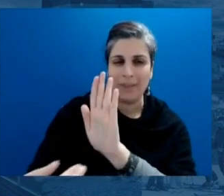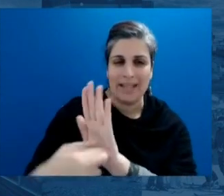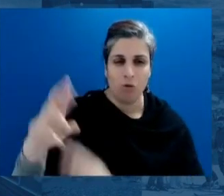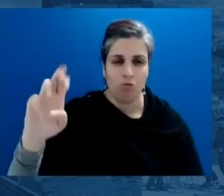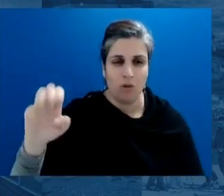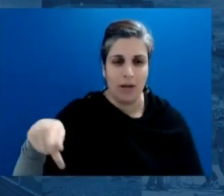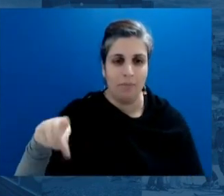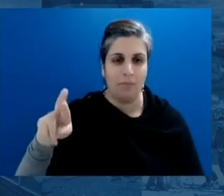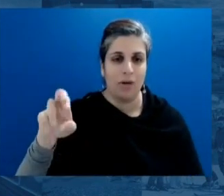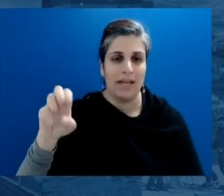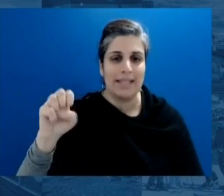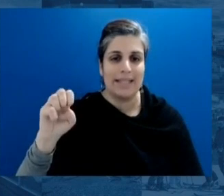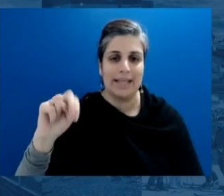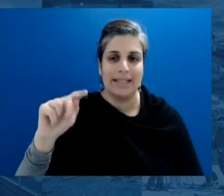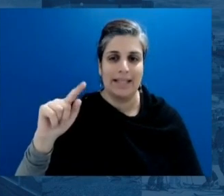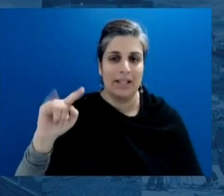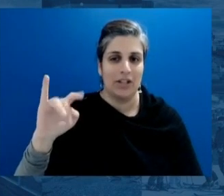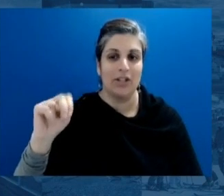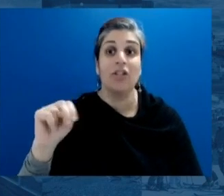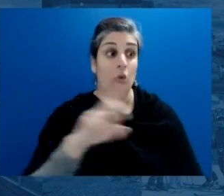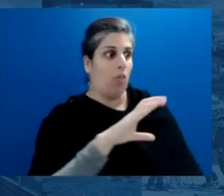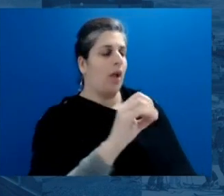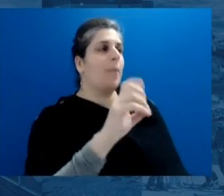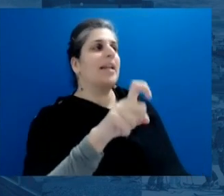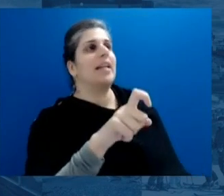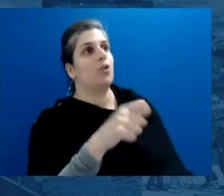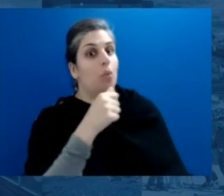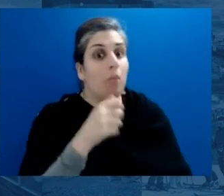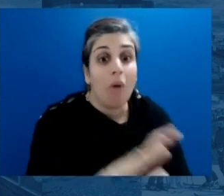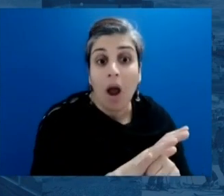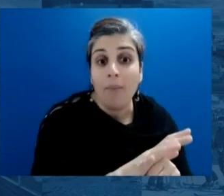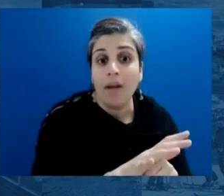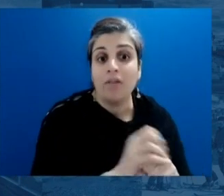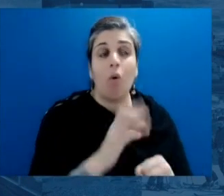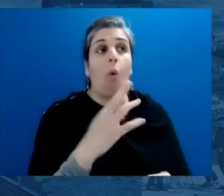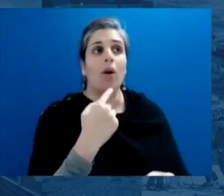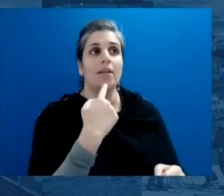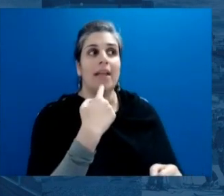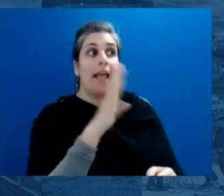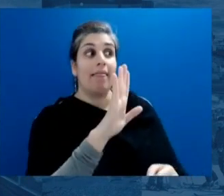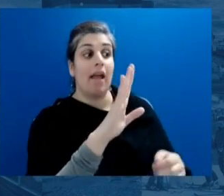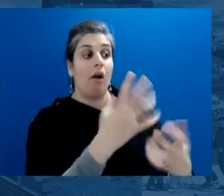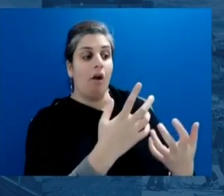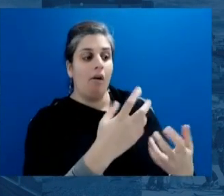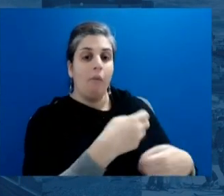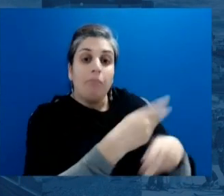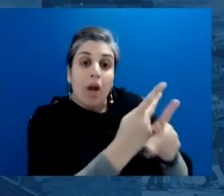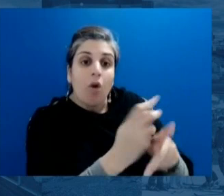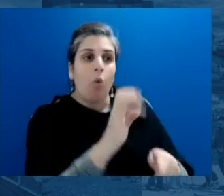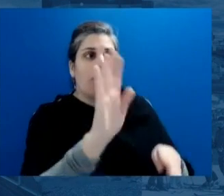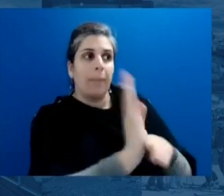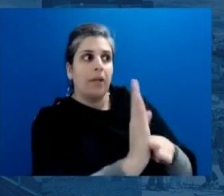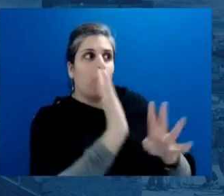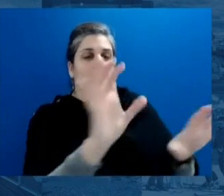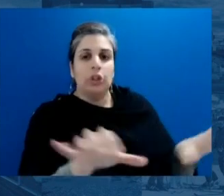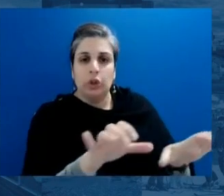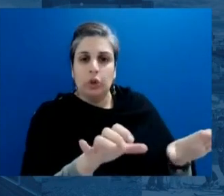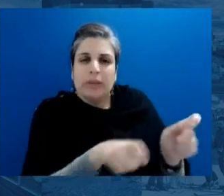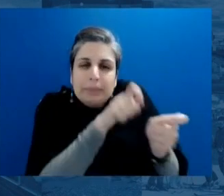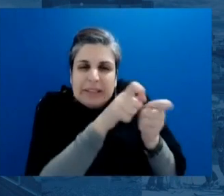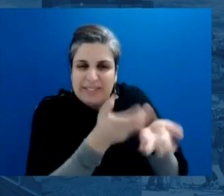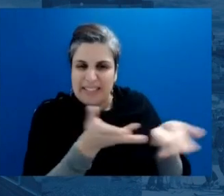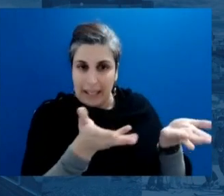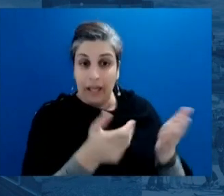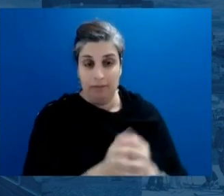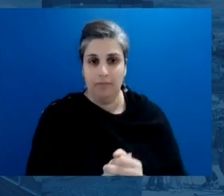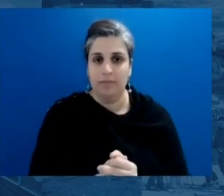to, these companies have to make a promise or imply that their product or their business will do a particular thing.